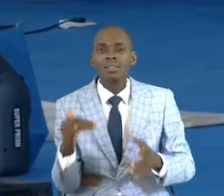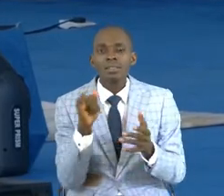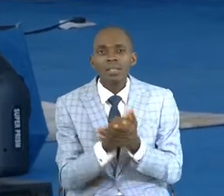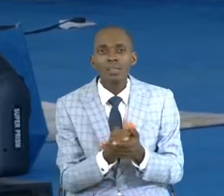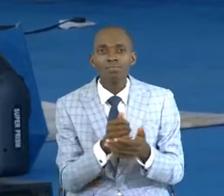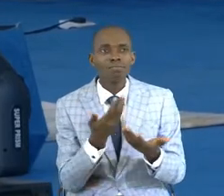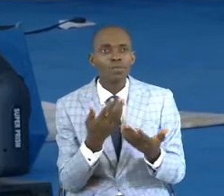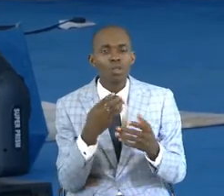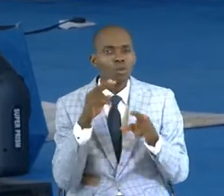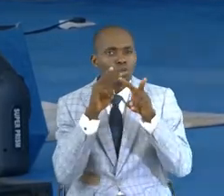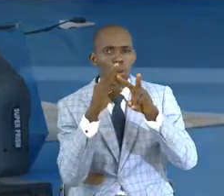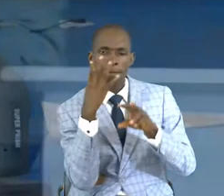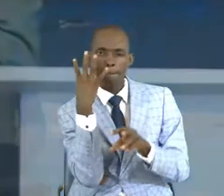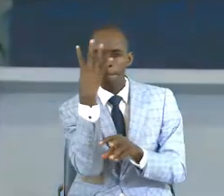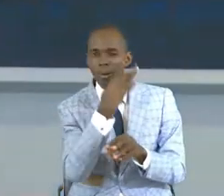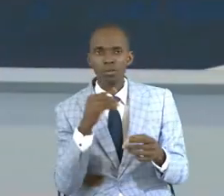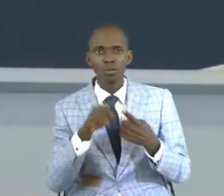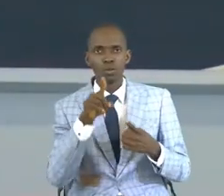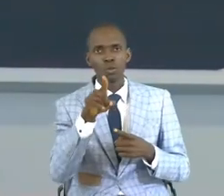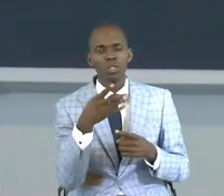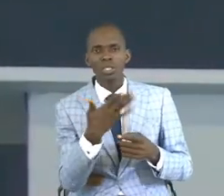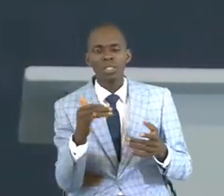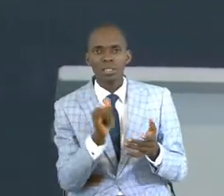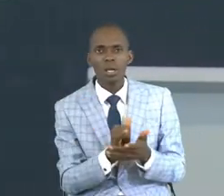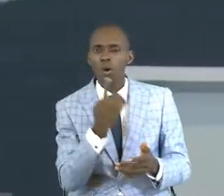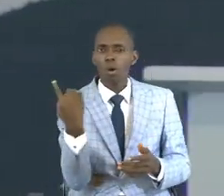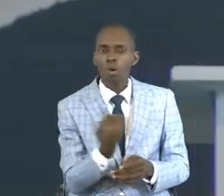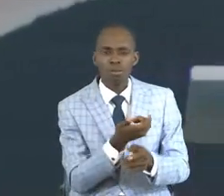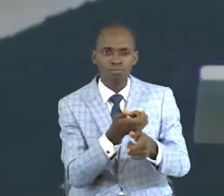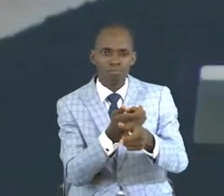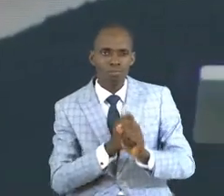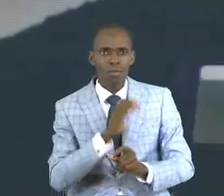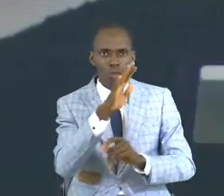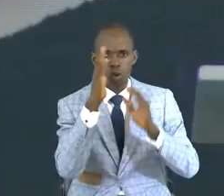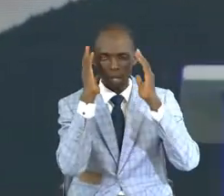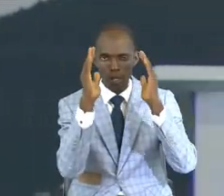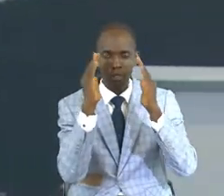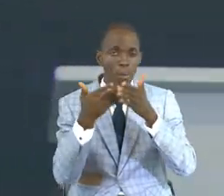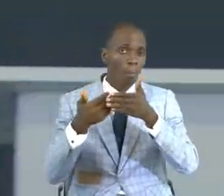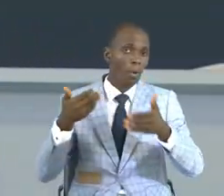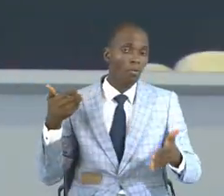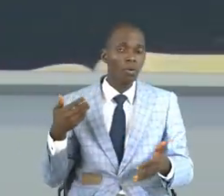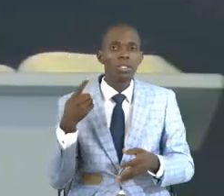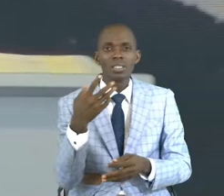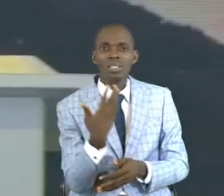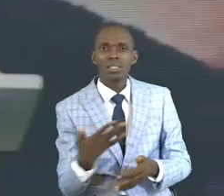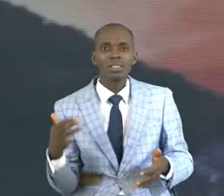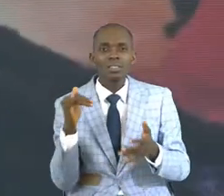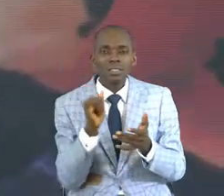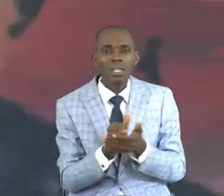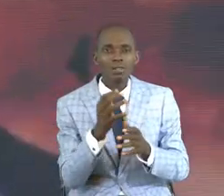the things that drew us before, and the things that impacted us before, and the things that got